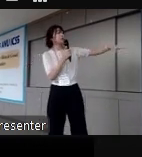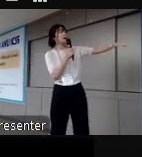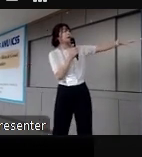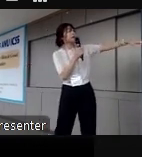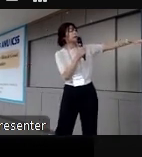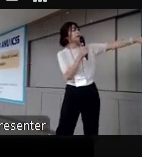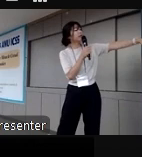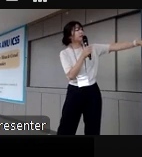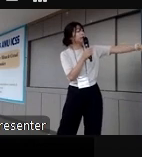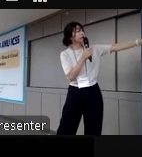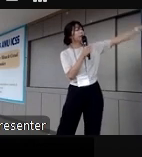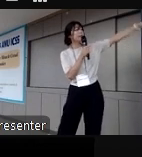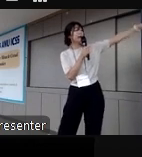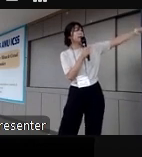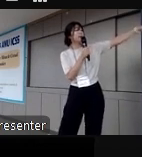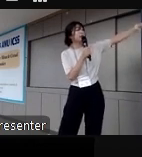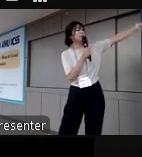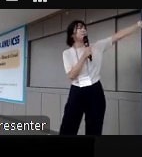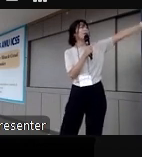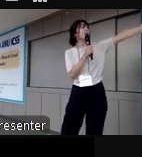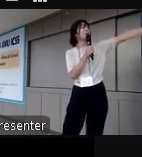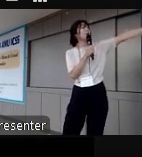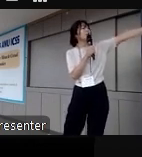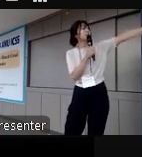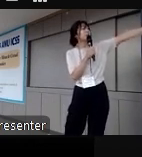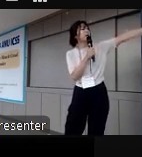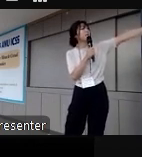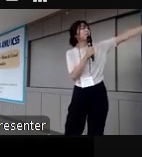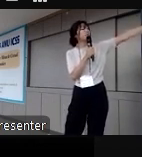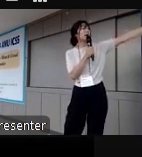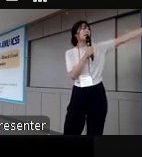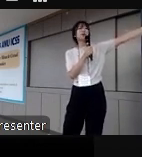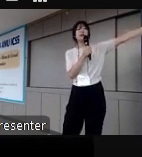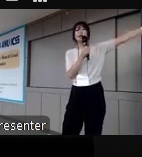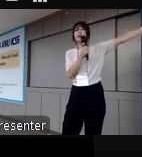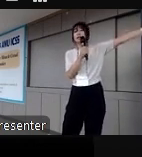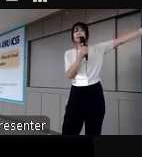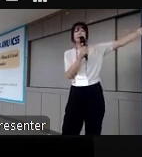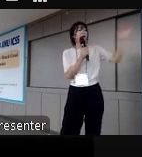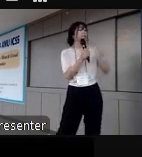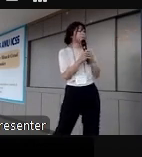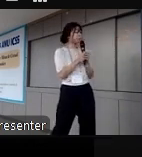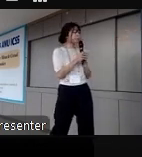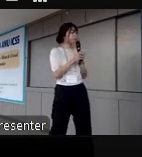to anaphorically refer to the man because the man was established as collecting something.